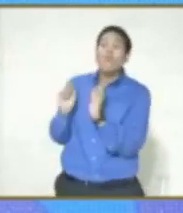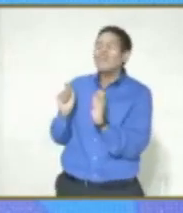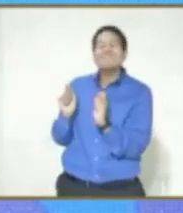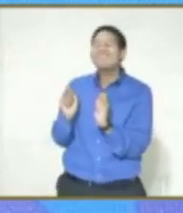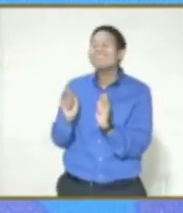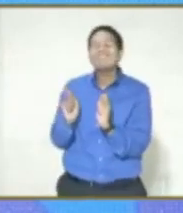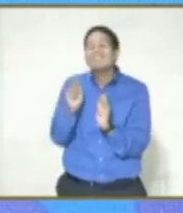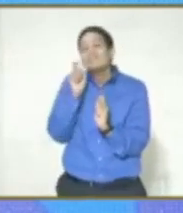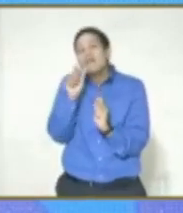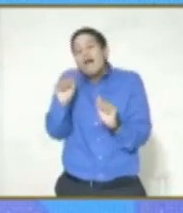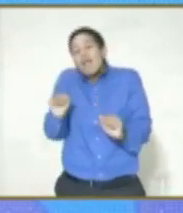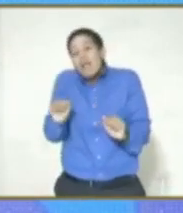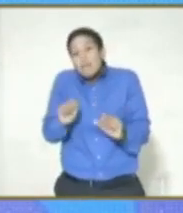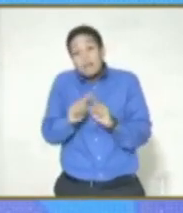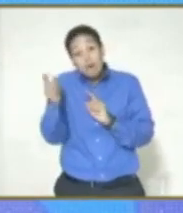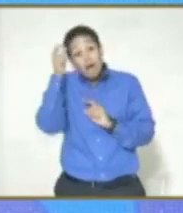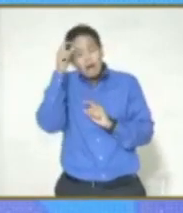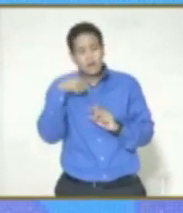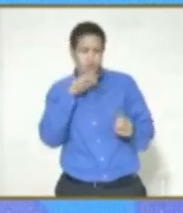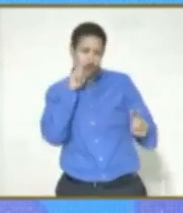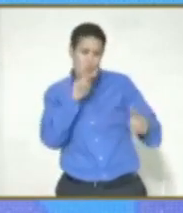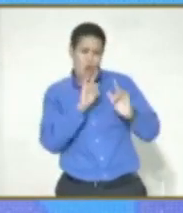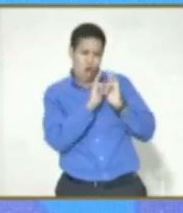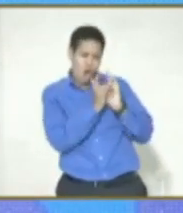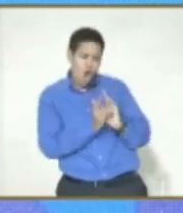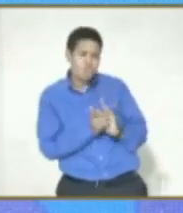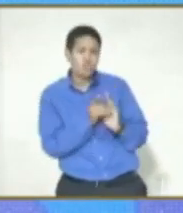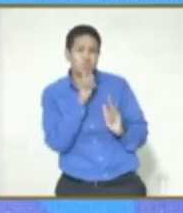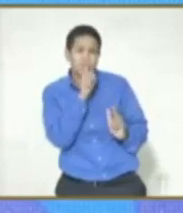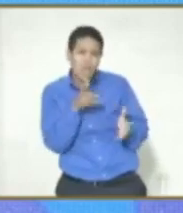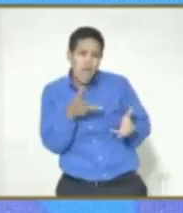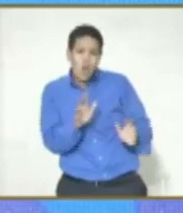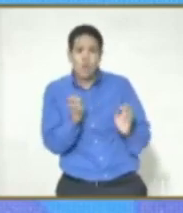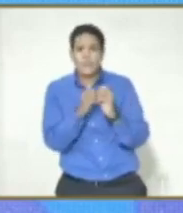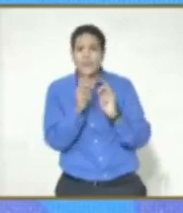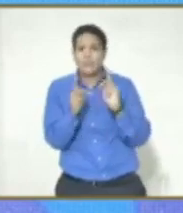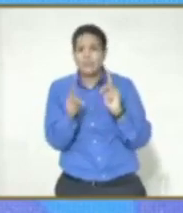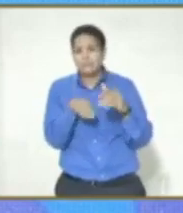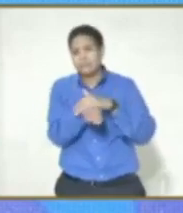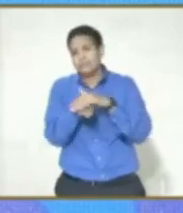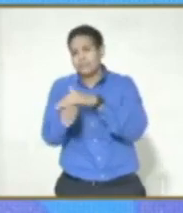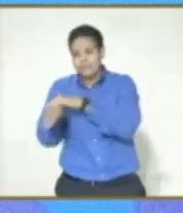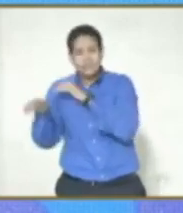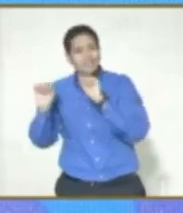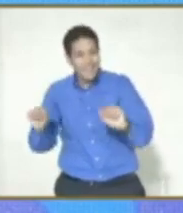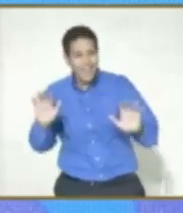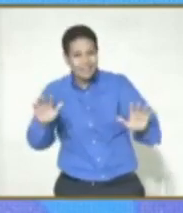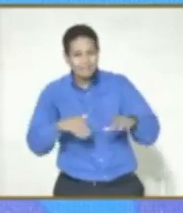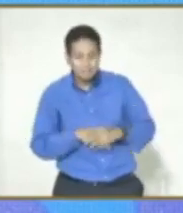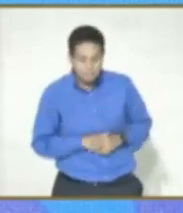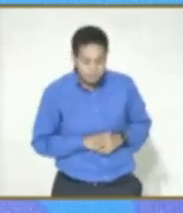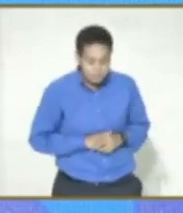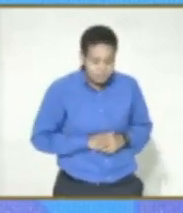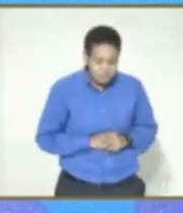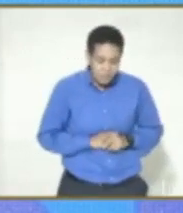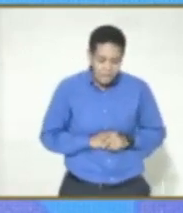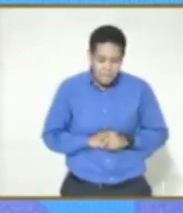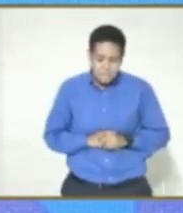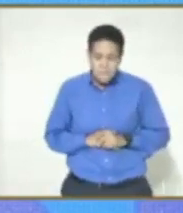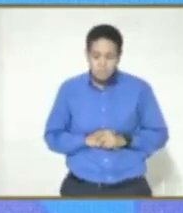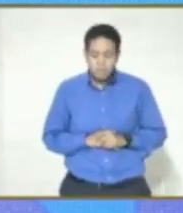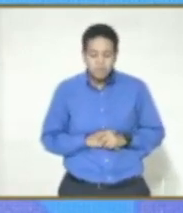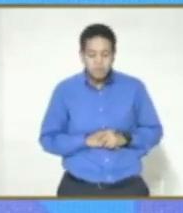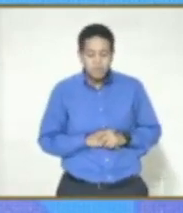the necessary adjustments to facilitate these persons. Not only are our